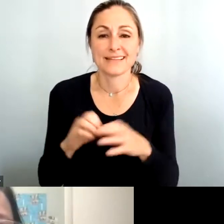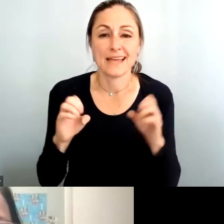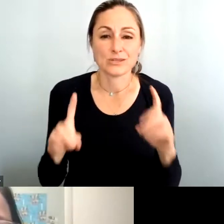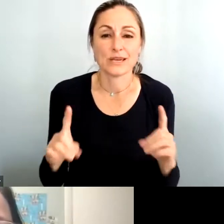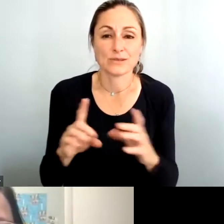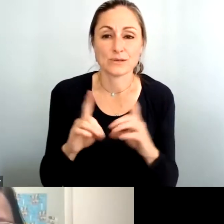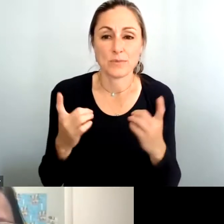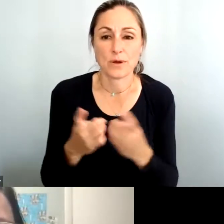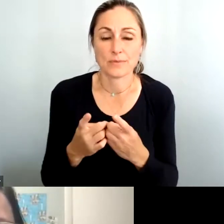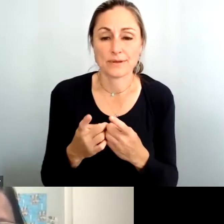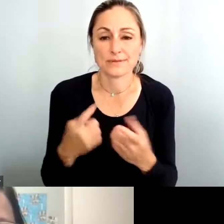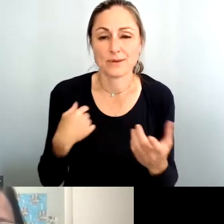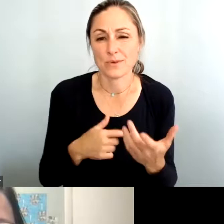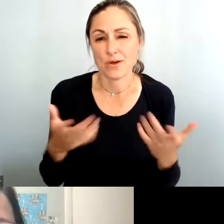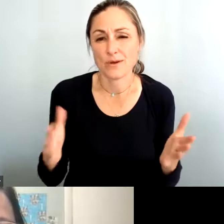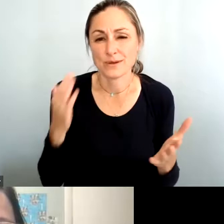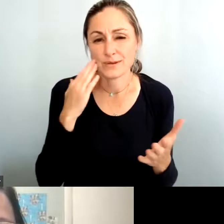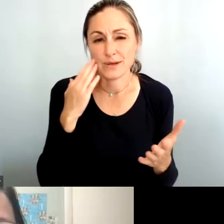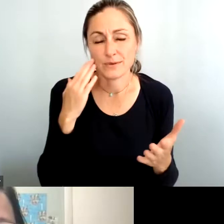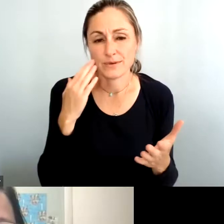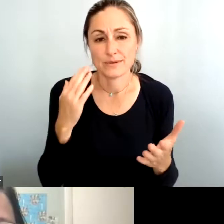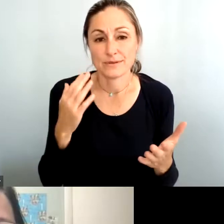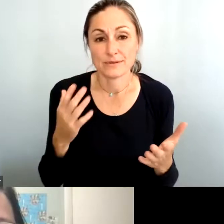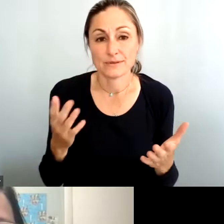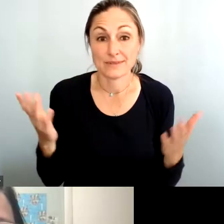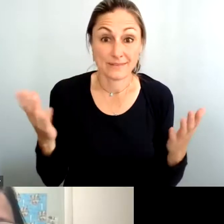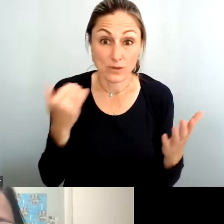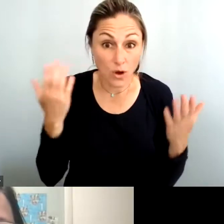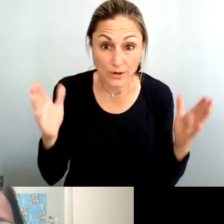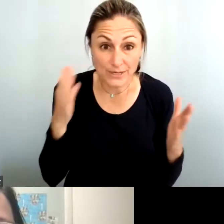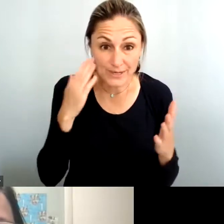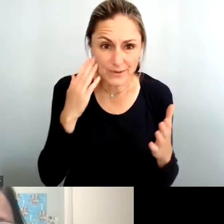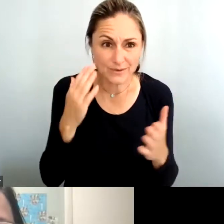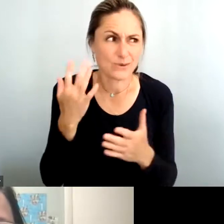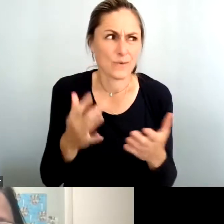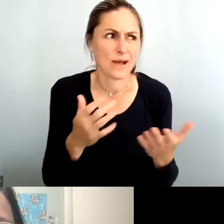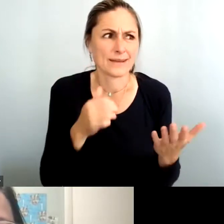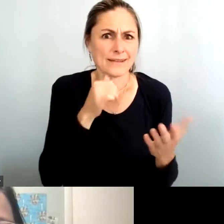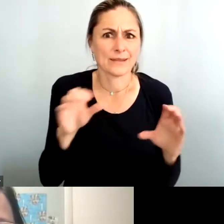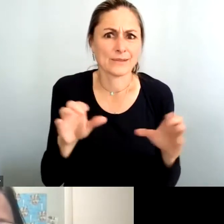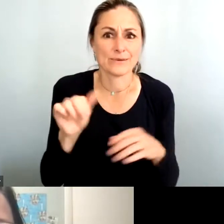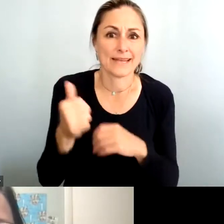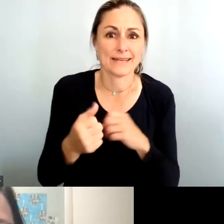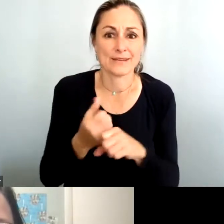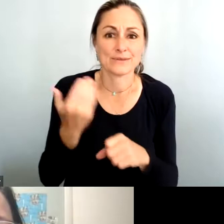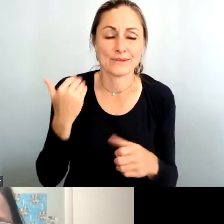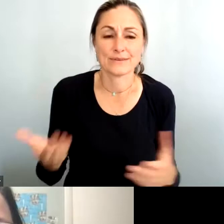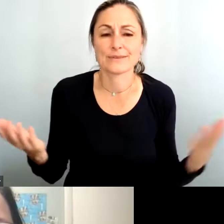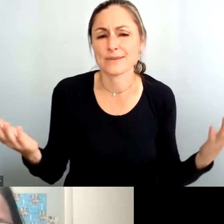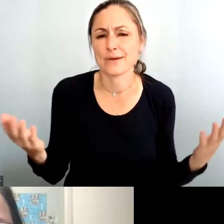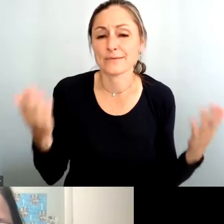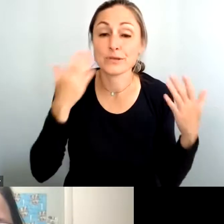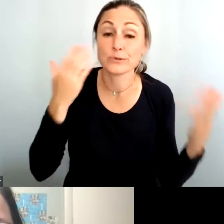department. You think they already know it? Because if they already knew it, well, why didn't they do it, 10 years ago? So they don't know